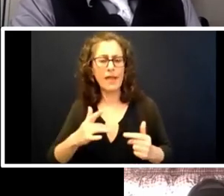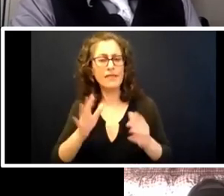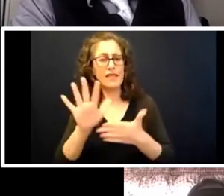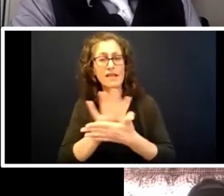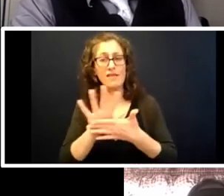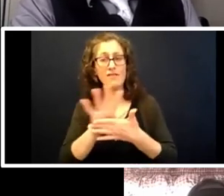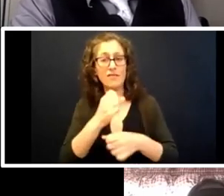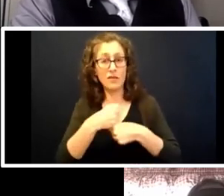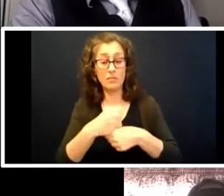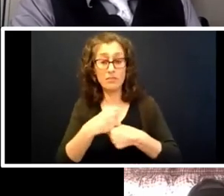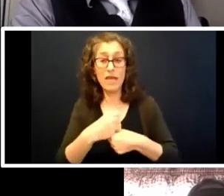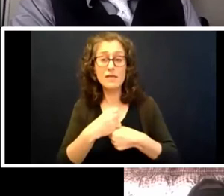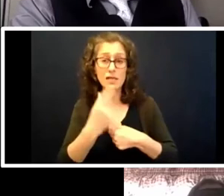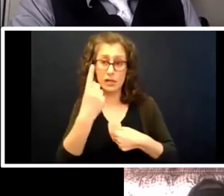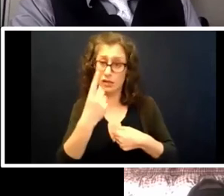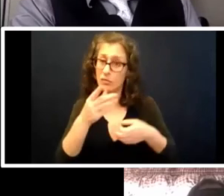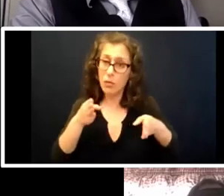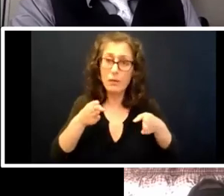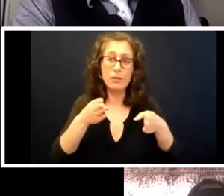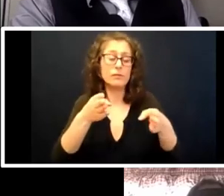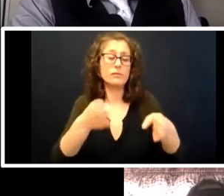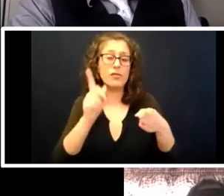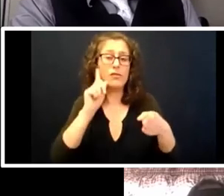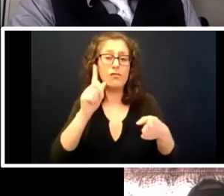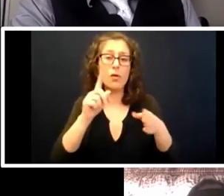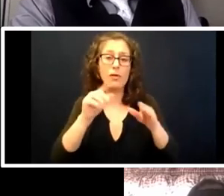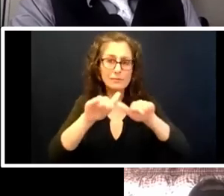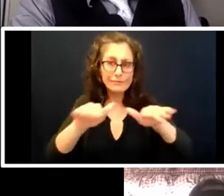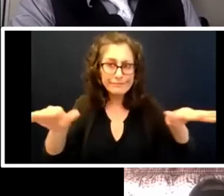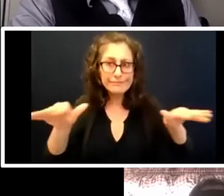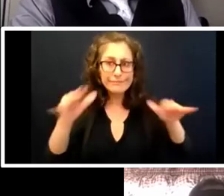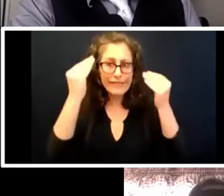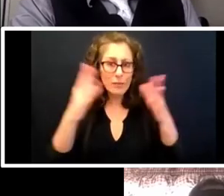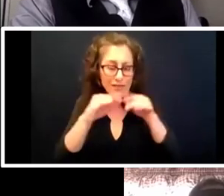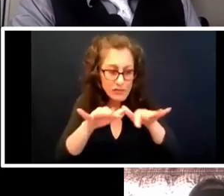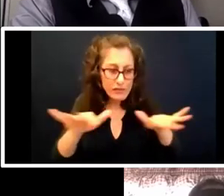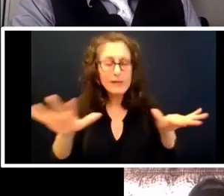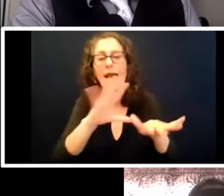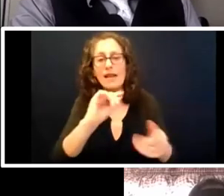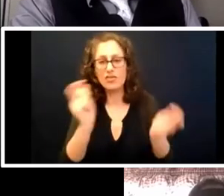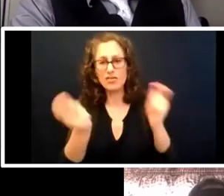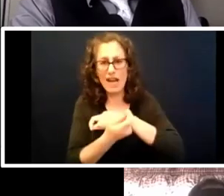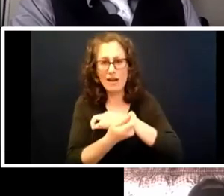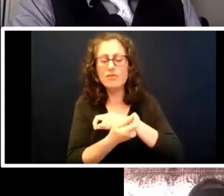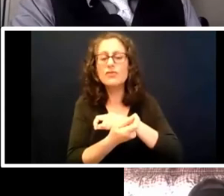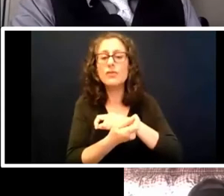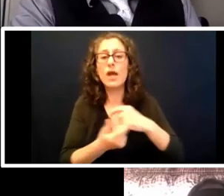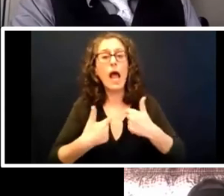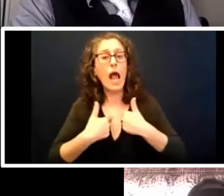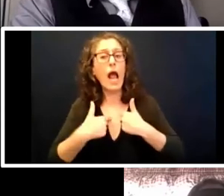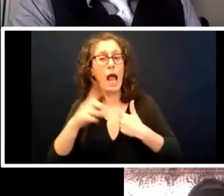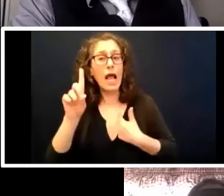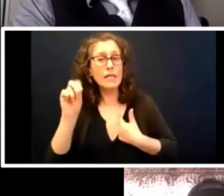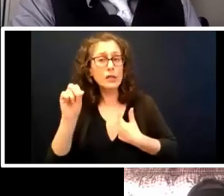to spread awareness and make change. And then also, I do want to